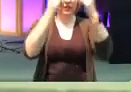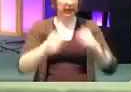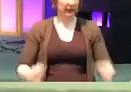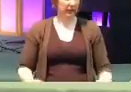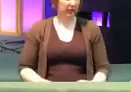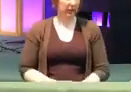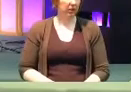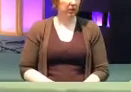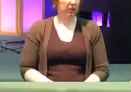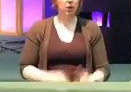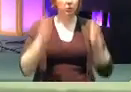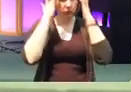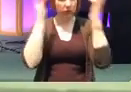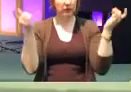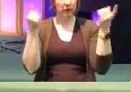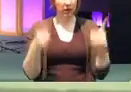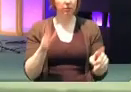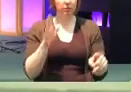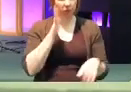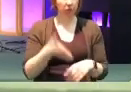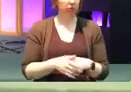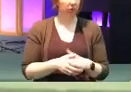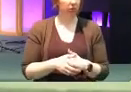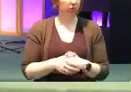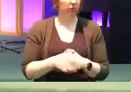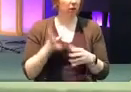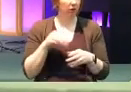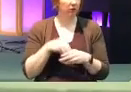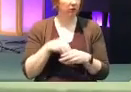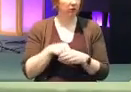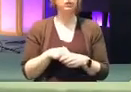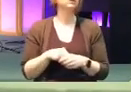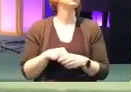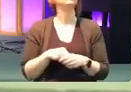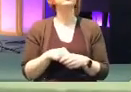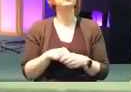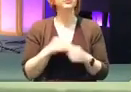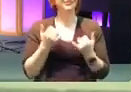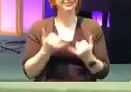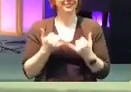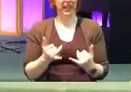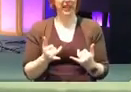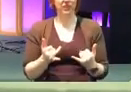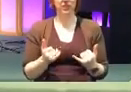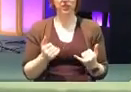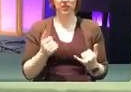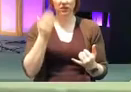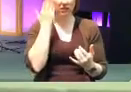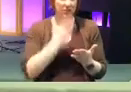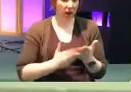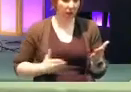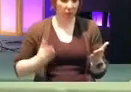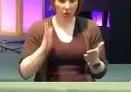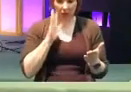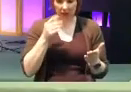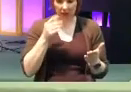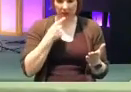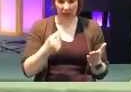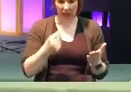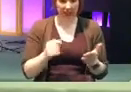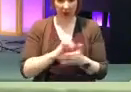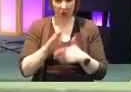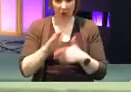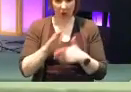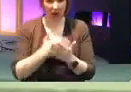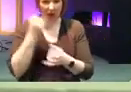So there was risk that was involved. And there's even to this day, there's some that would say, you know what, that whole thing of the